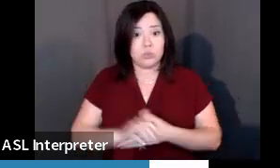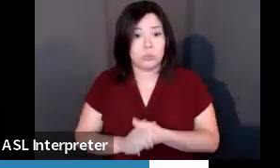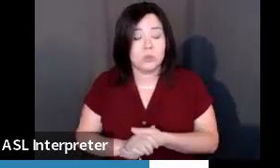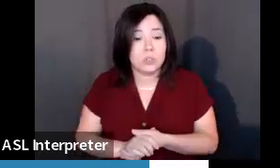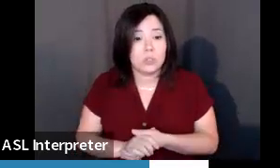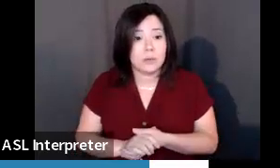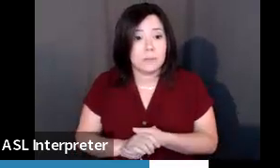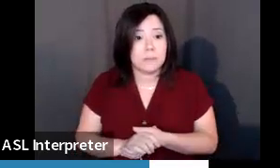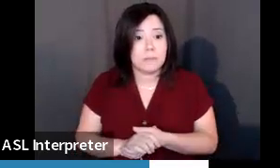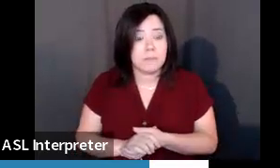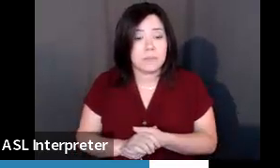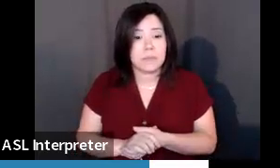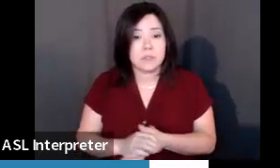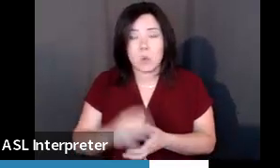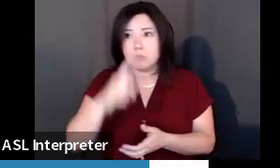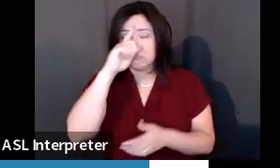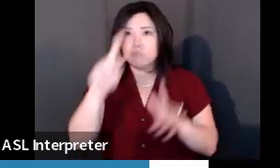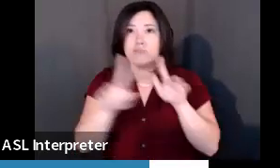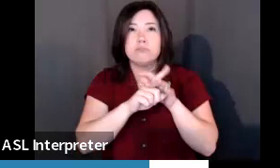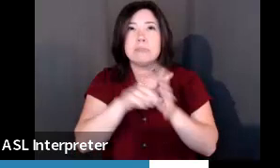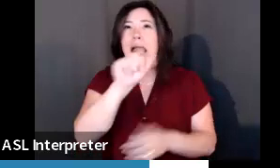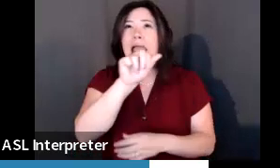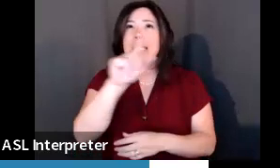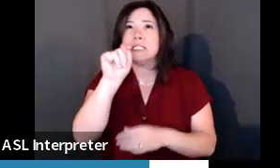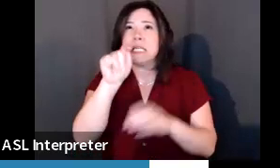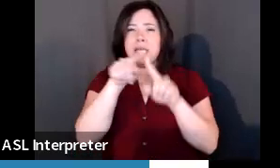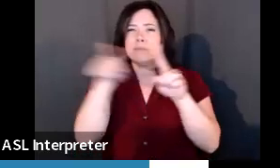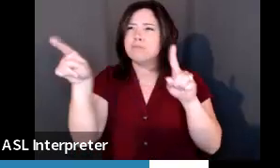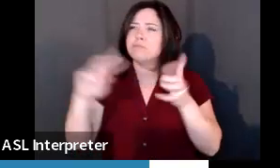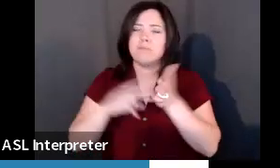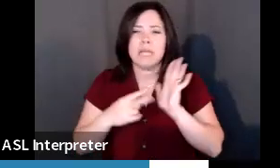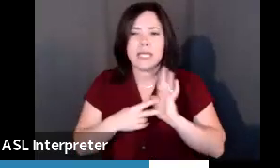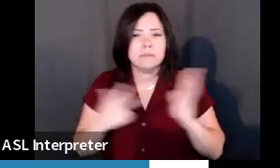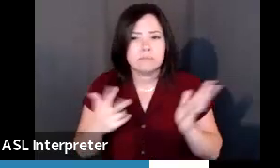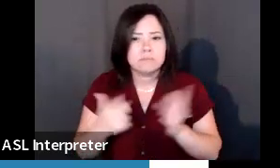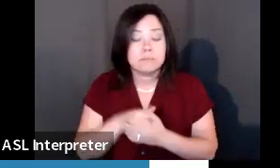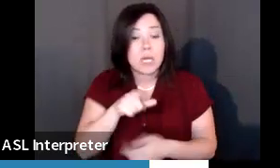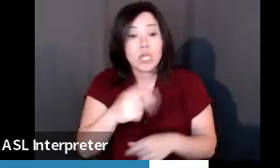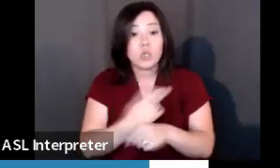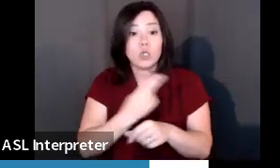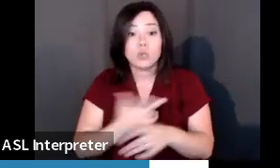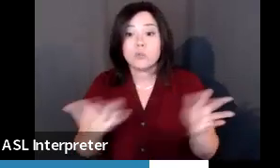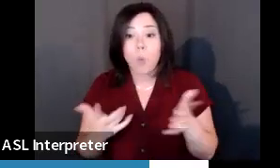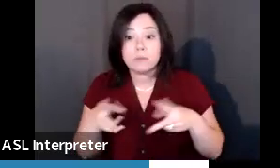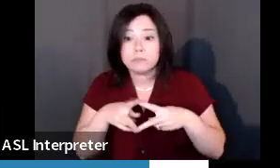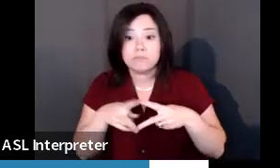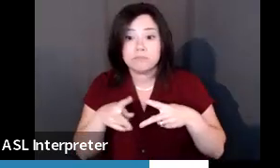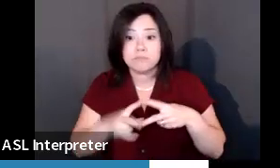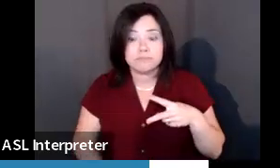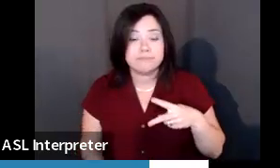of things do you think of when you hear AT? And what do you currently use? What do you love?